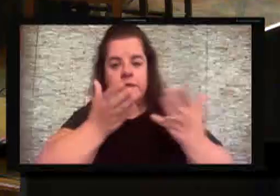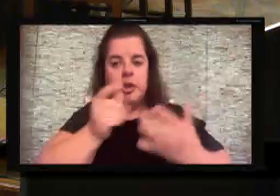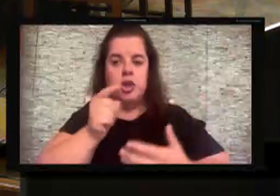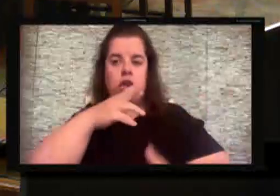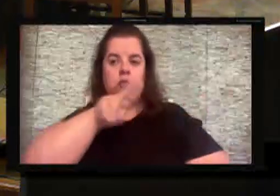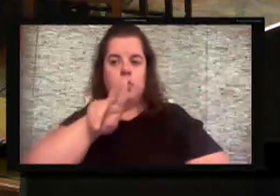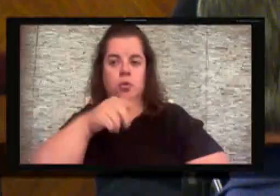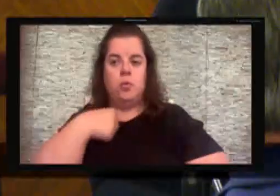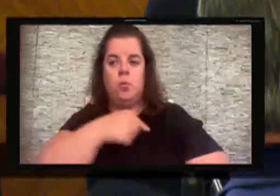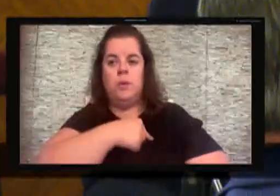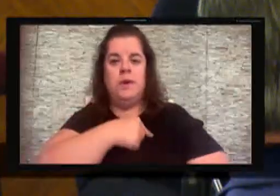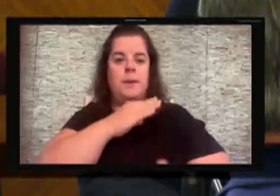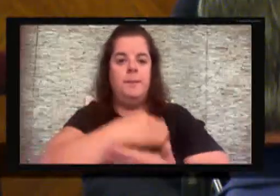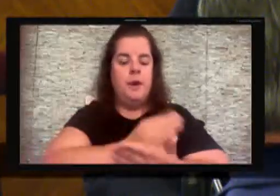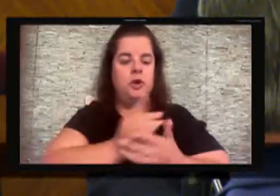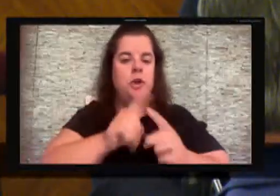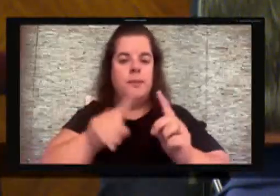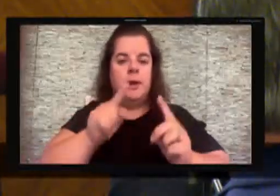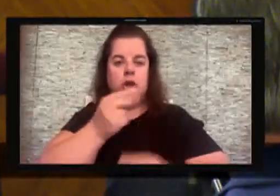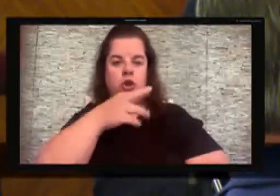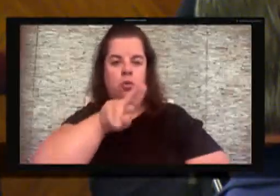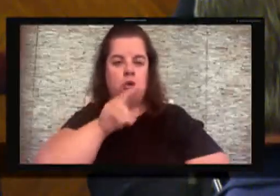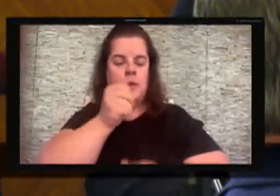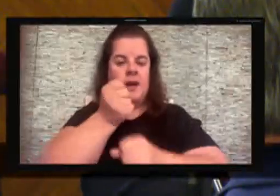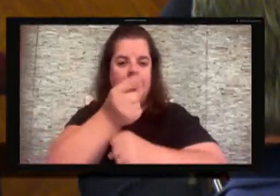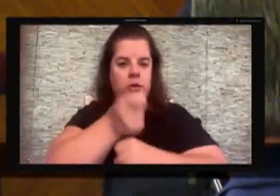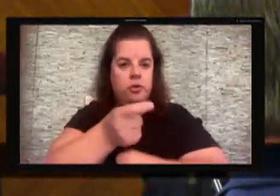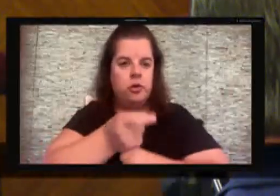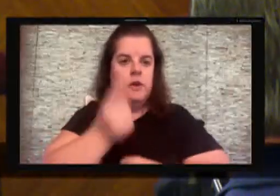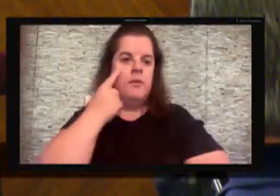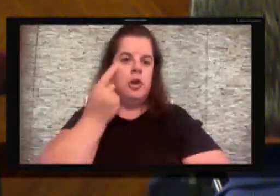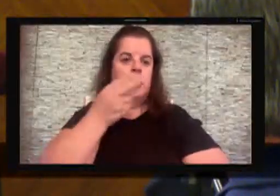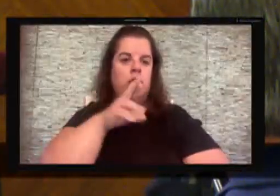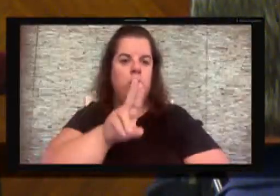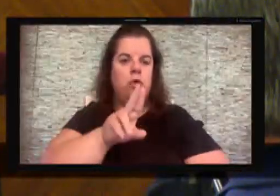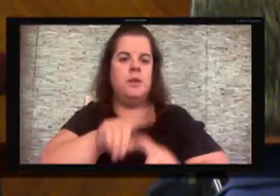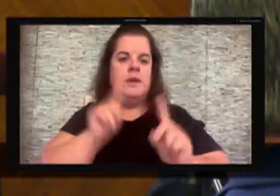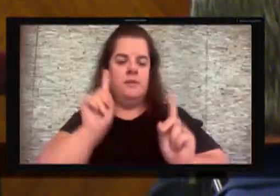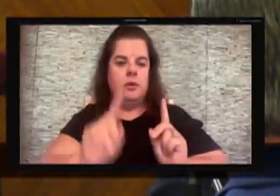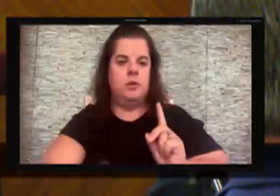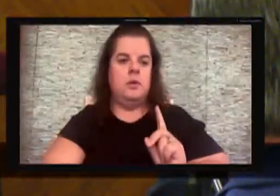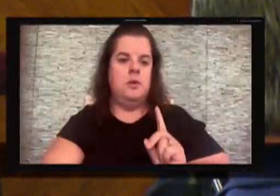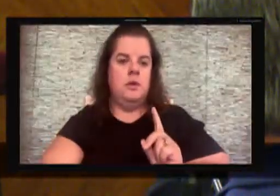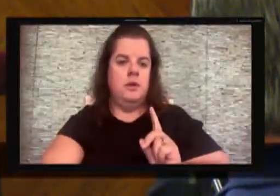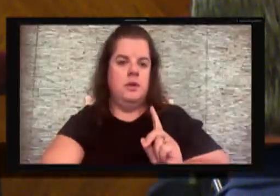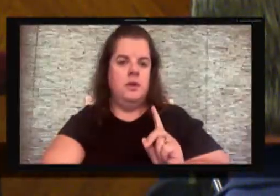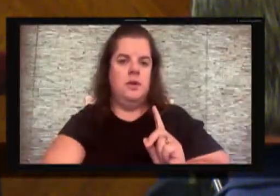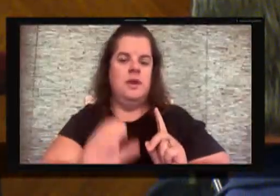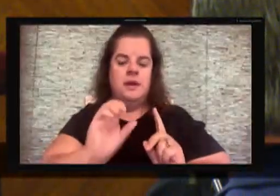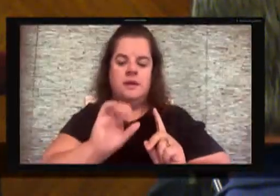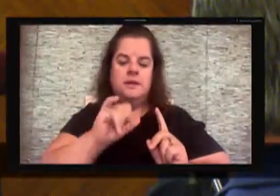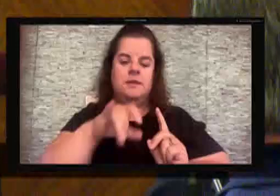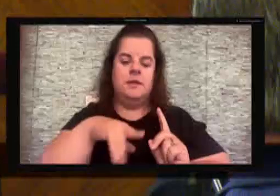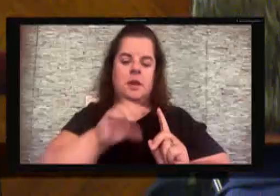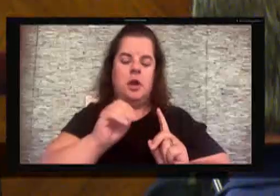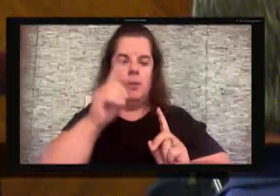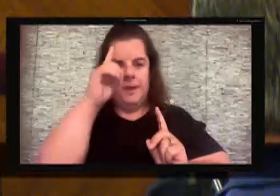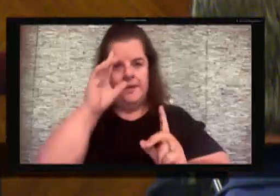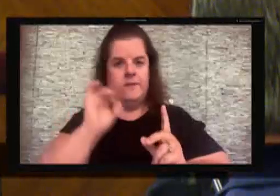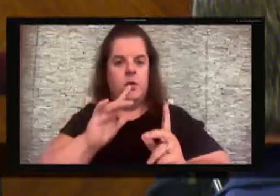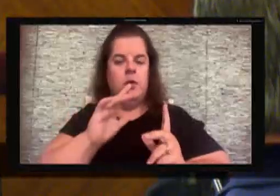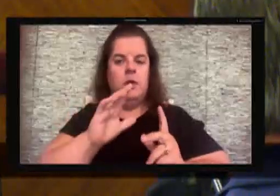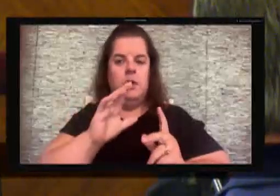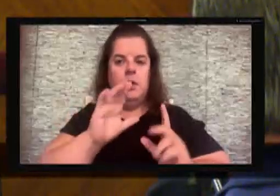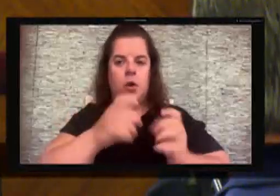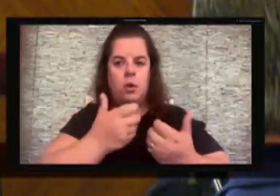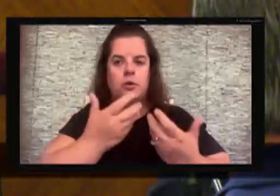but then it's trued up every year, and that's for the true up difference. The Cisco line cards for core switches. The